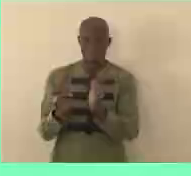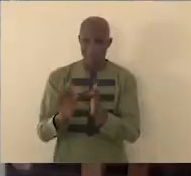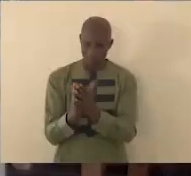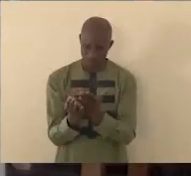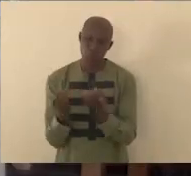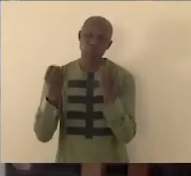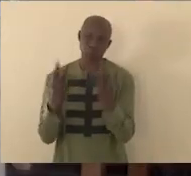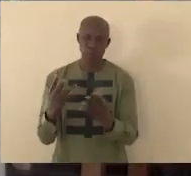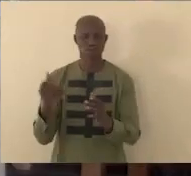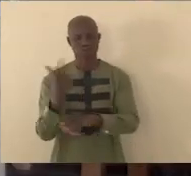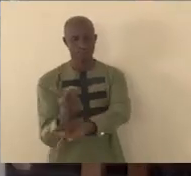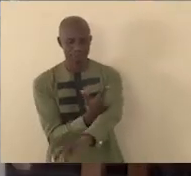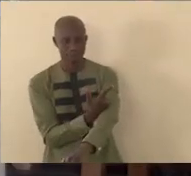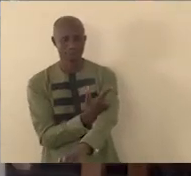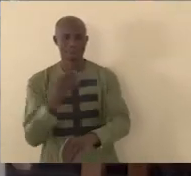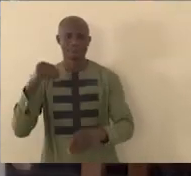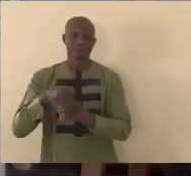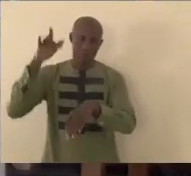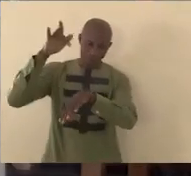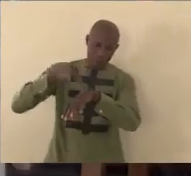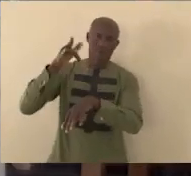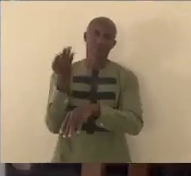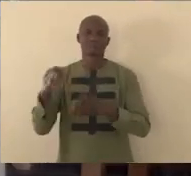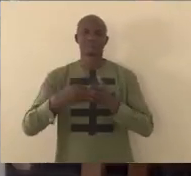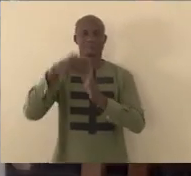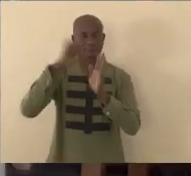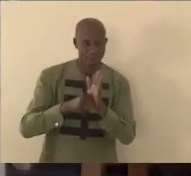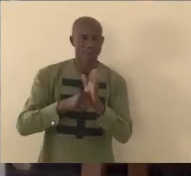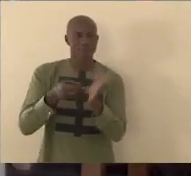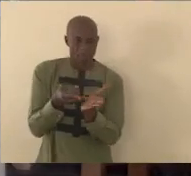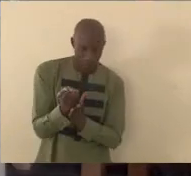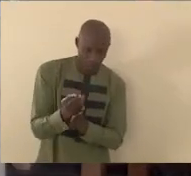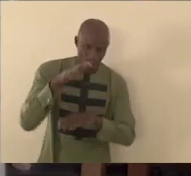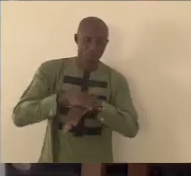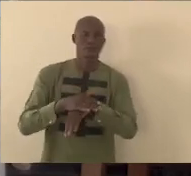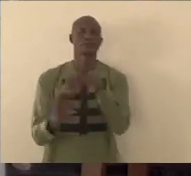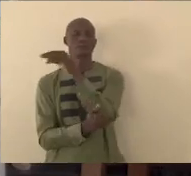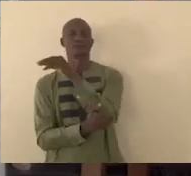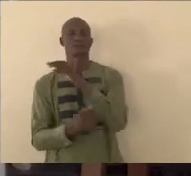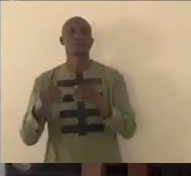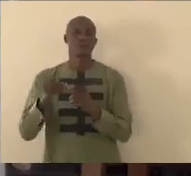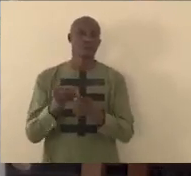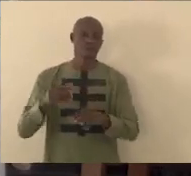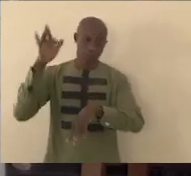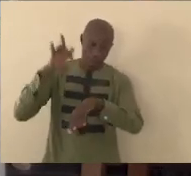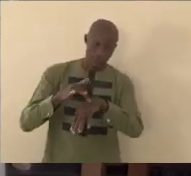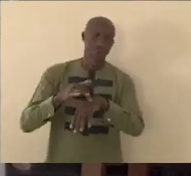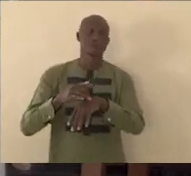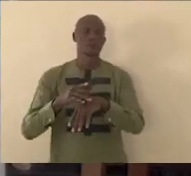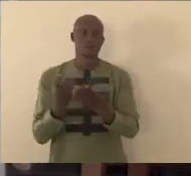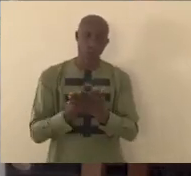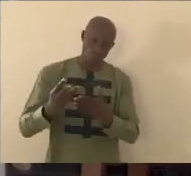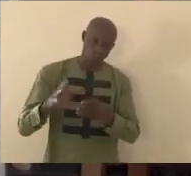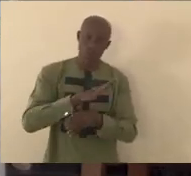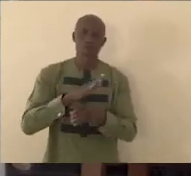of lessons on the impact of leadership integrity on a nation or the impact of leadership